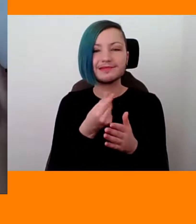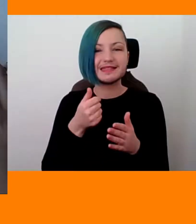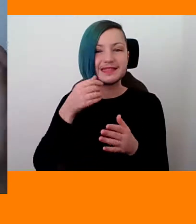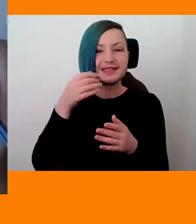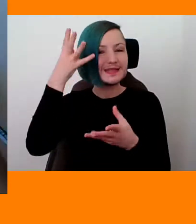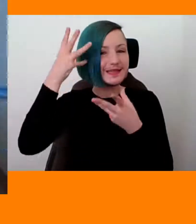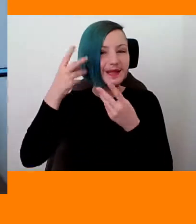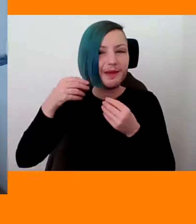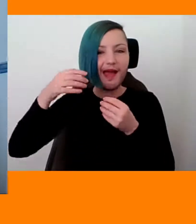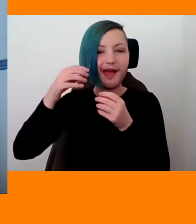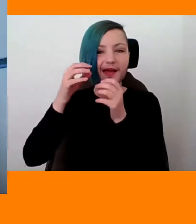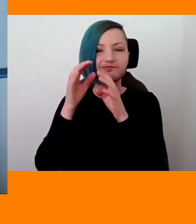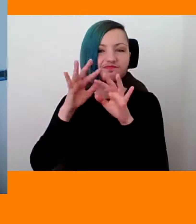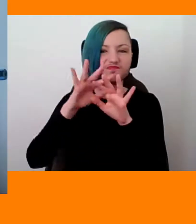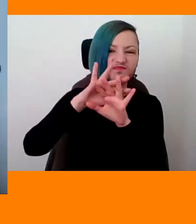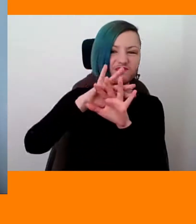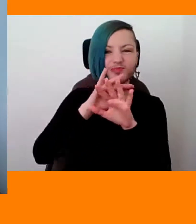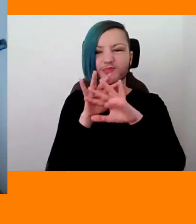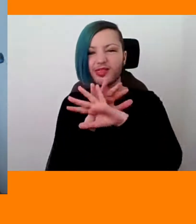all over the place.